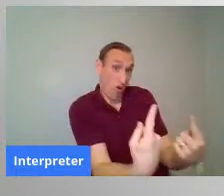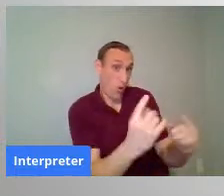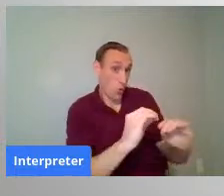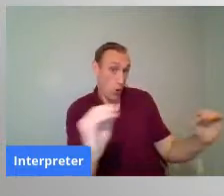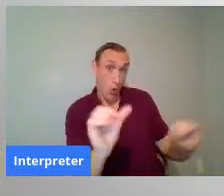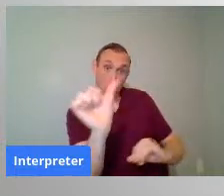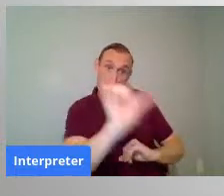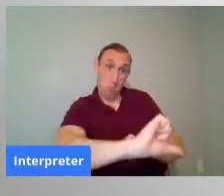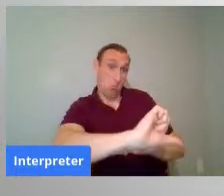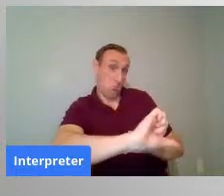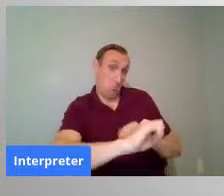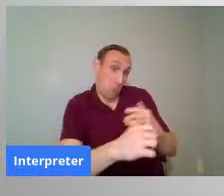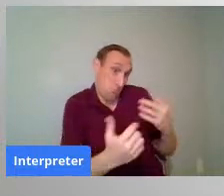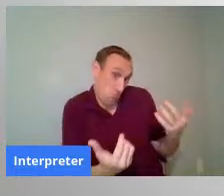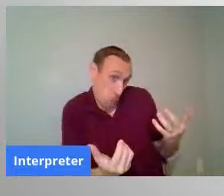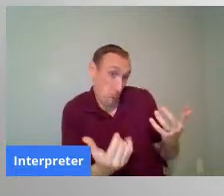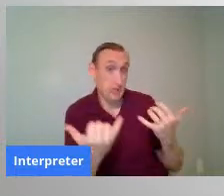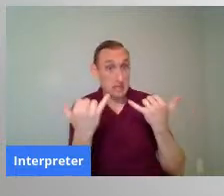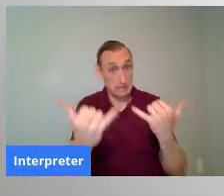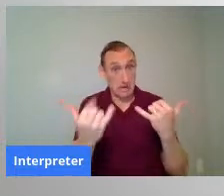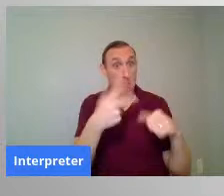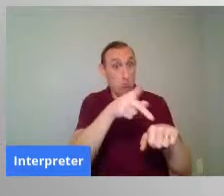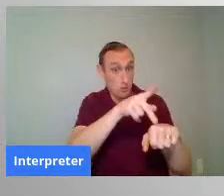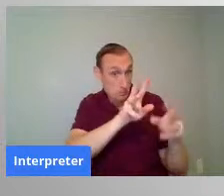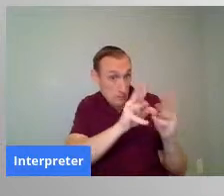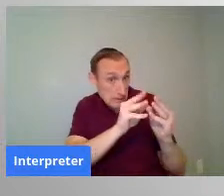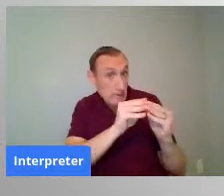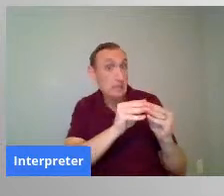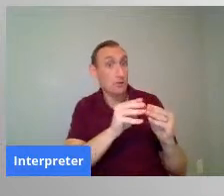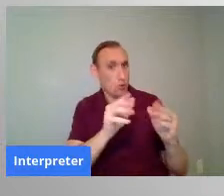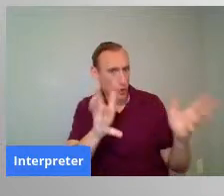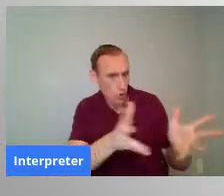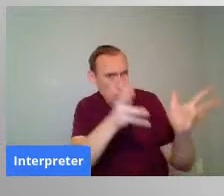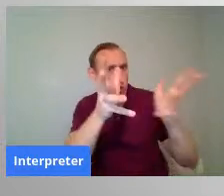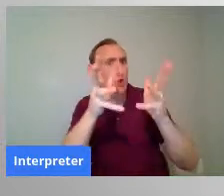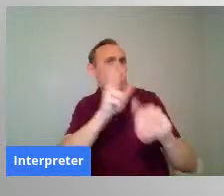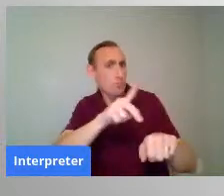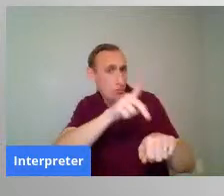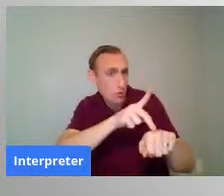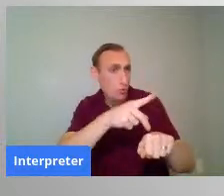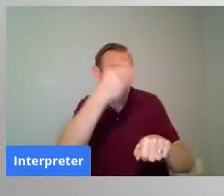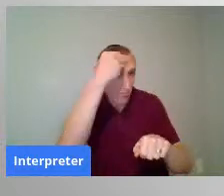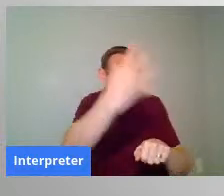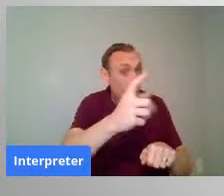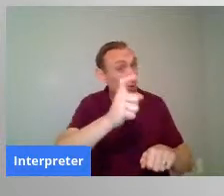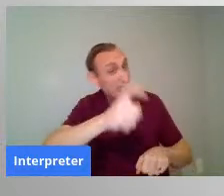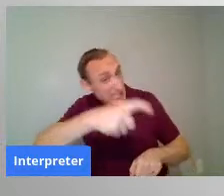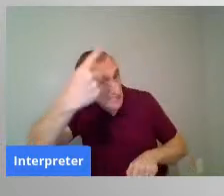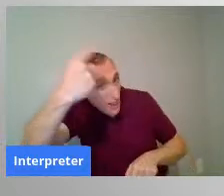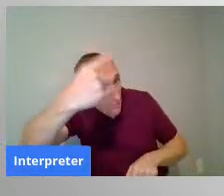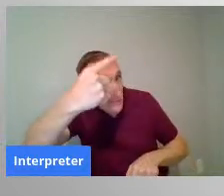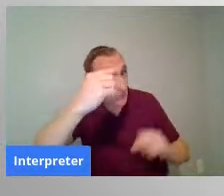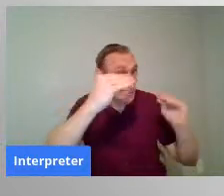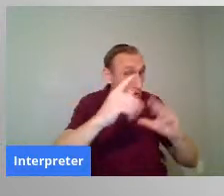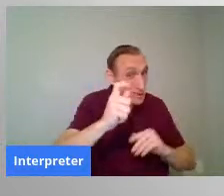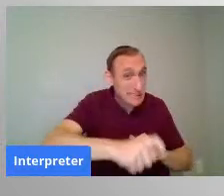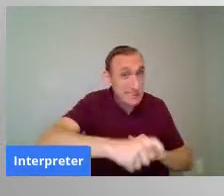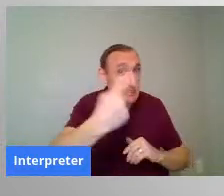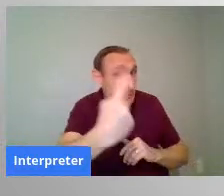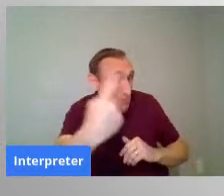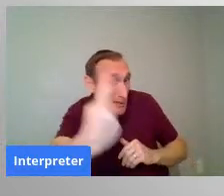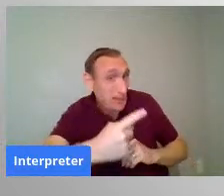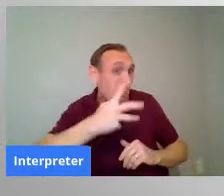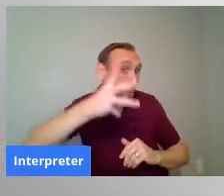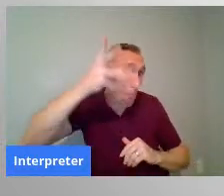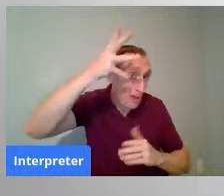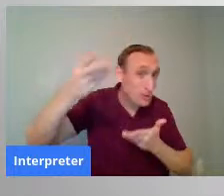principal meetings, as we did today, we encourage our principals, if there is something that you need or your teachers need, or that your